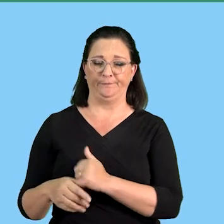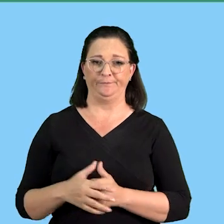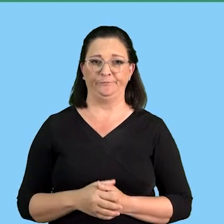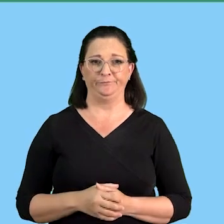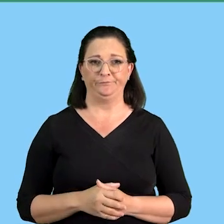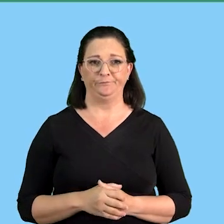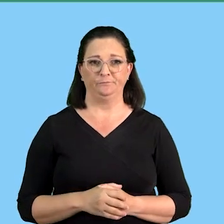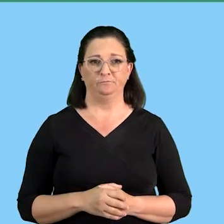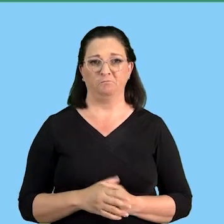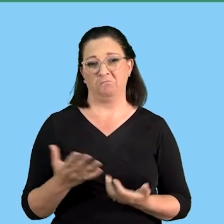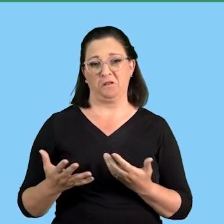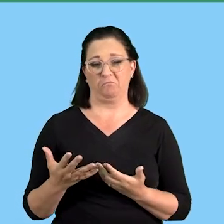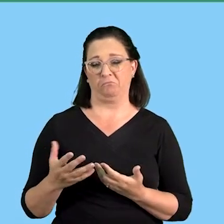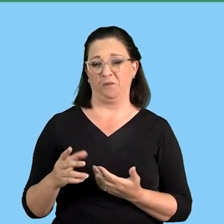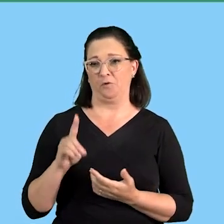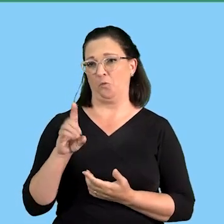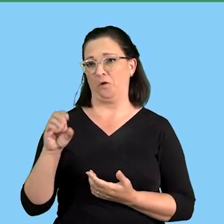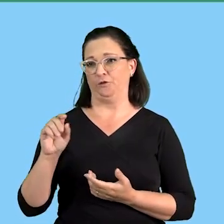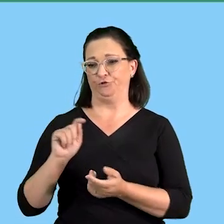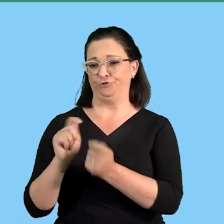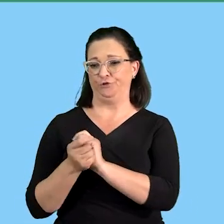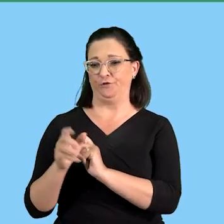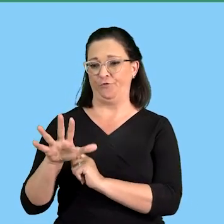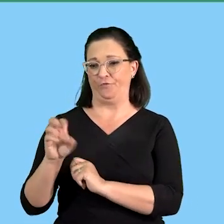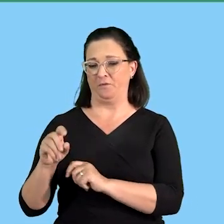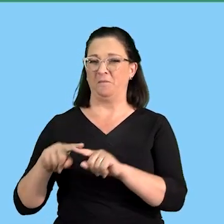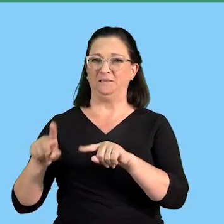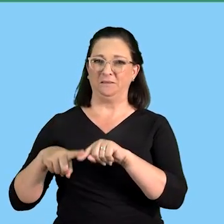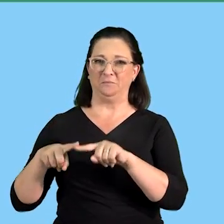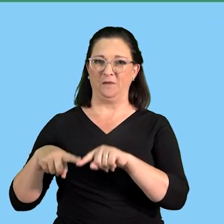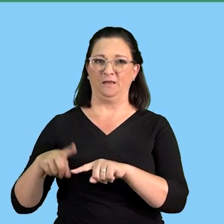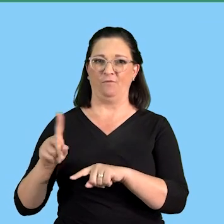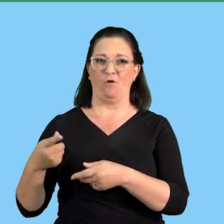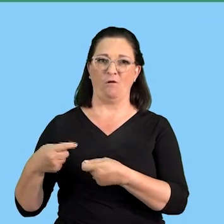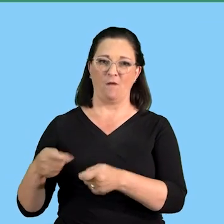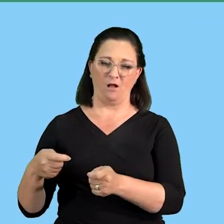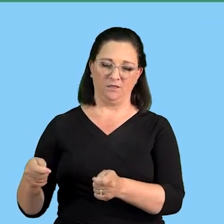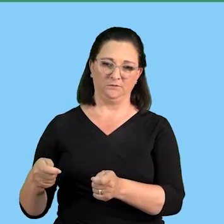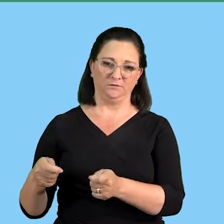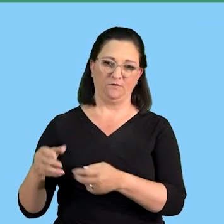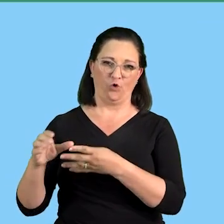lose value, to be maybe 50 Rand, depending with the market conditions. So